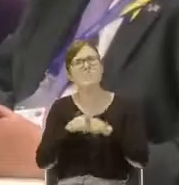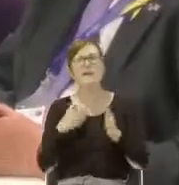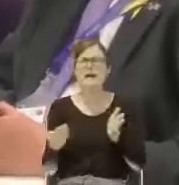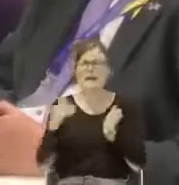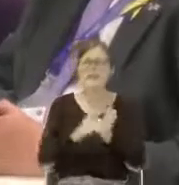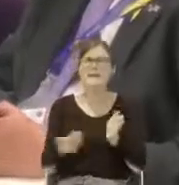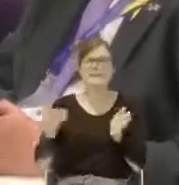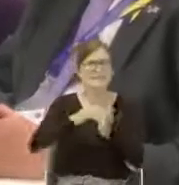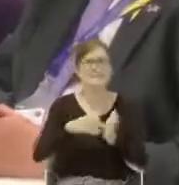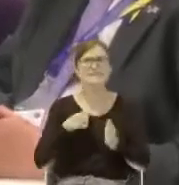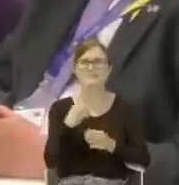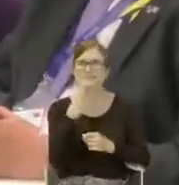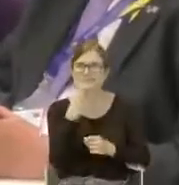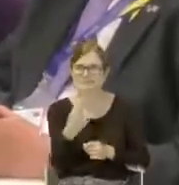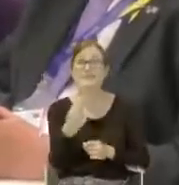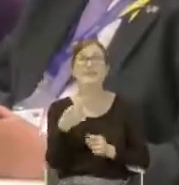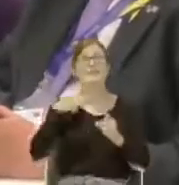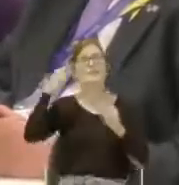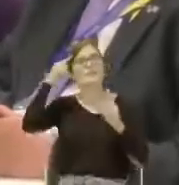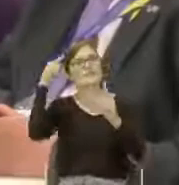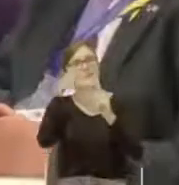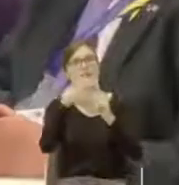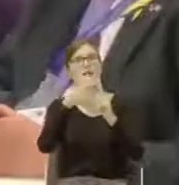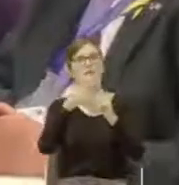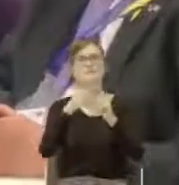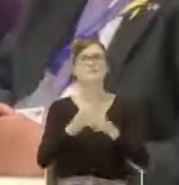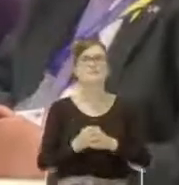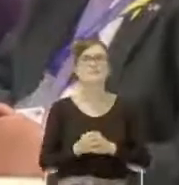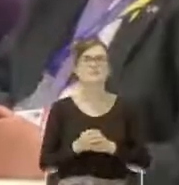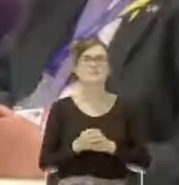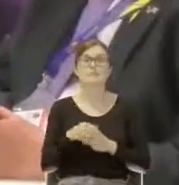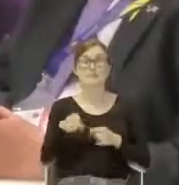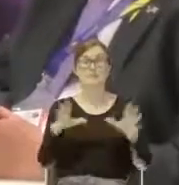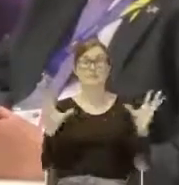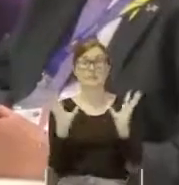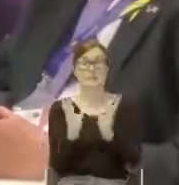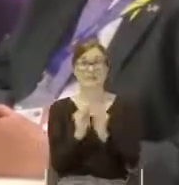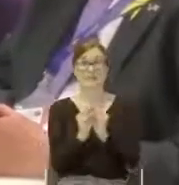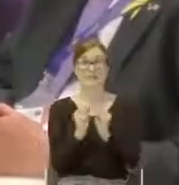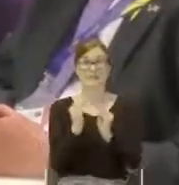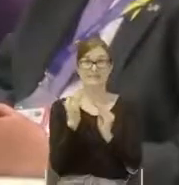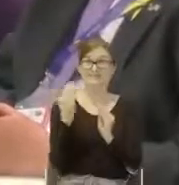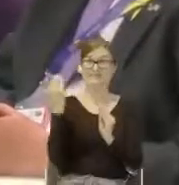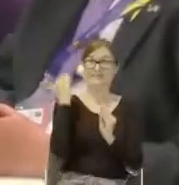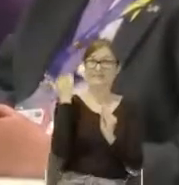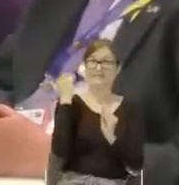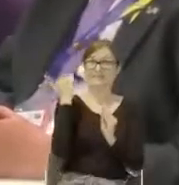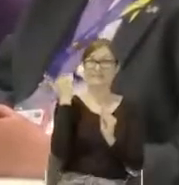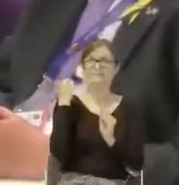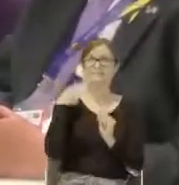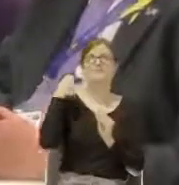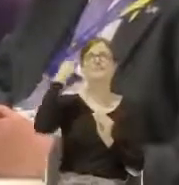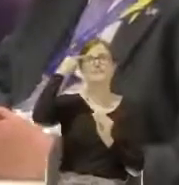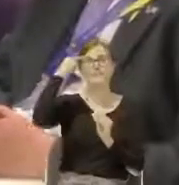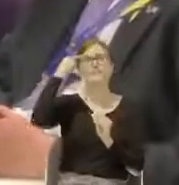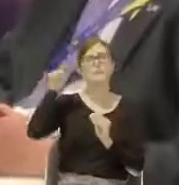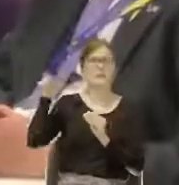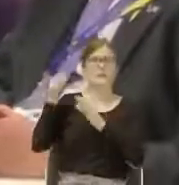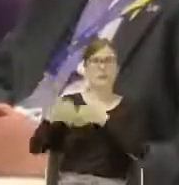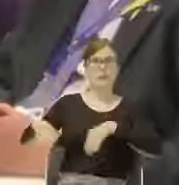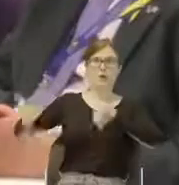2023, this will be a decisive in the review and advancement of the implementation of the new Urban Agenda and the